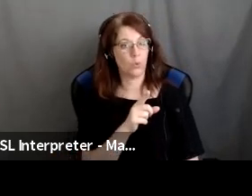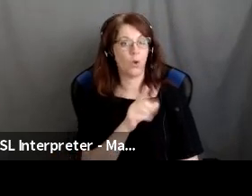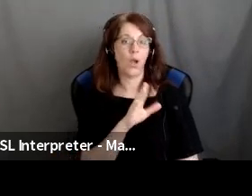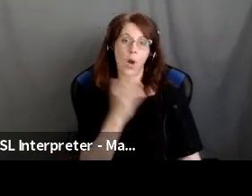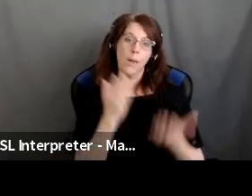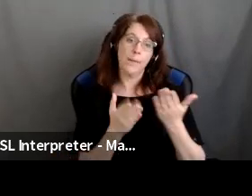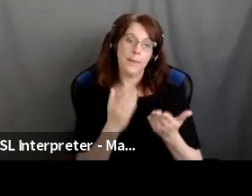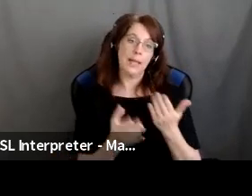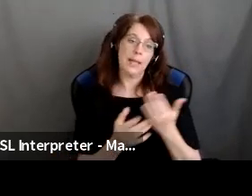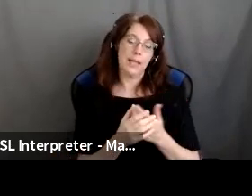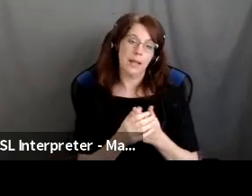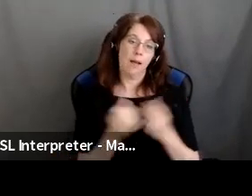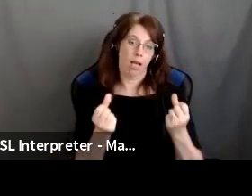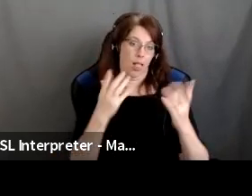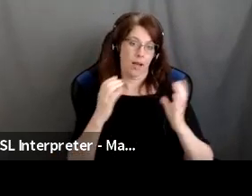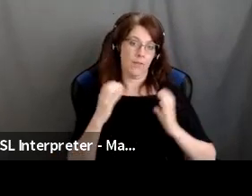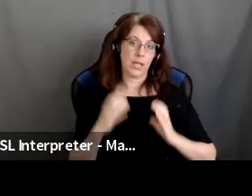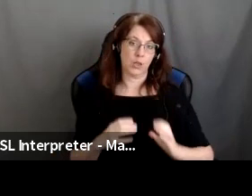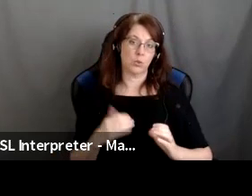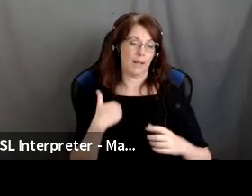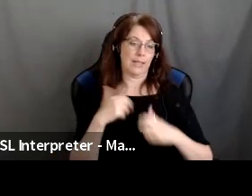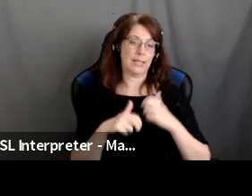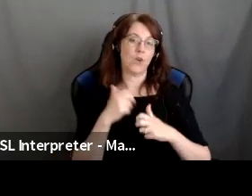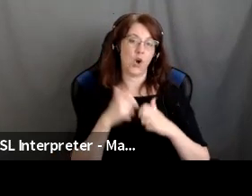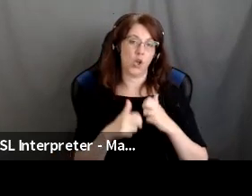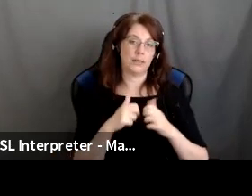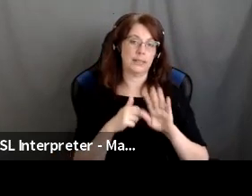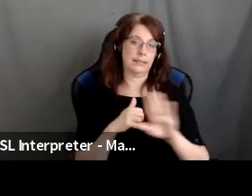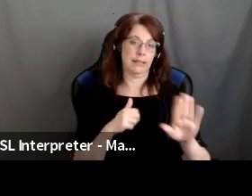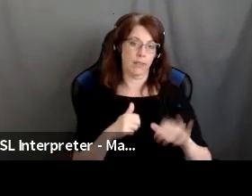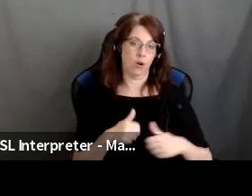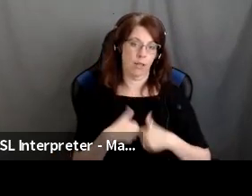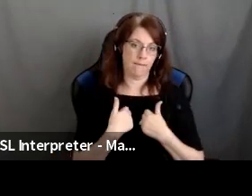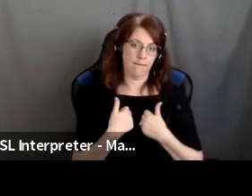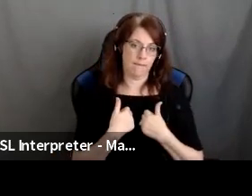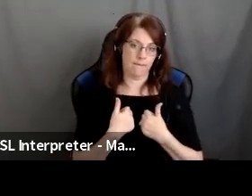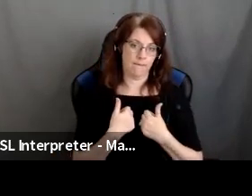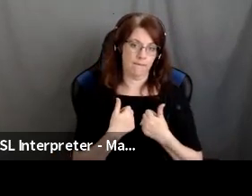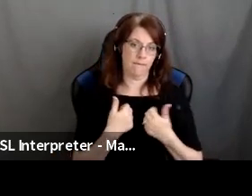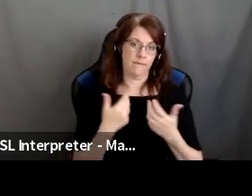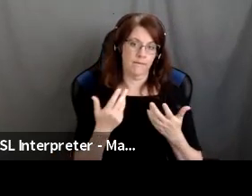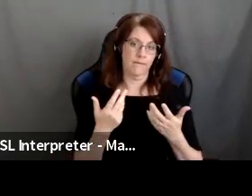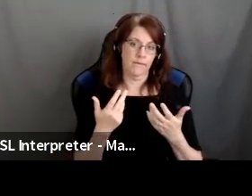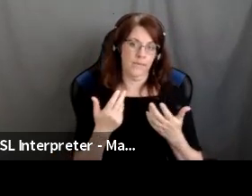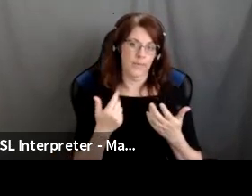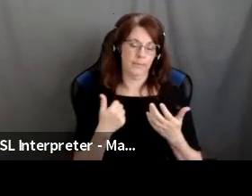might, because a lot of these consumers have difficulties in their lives. So we want to, and they might, you